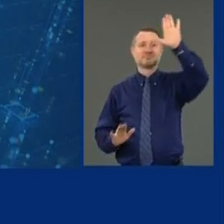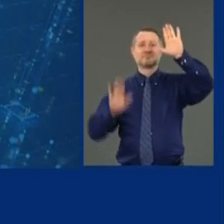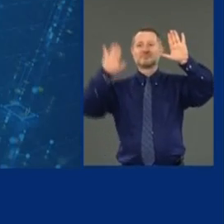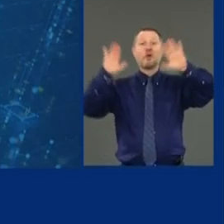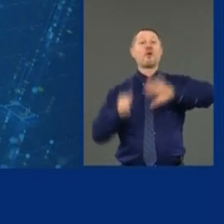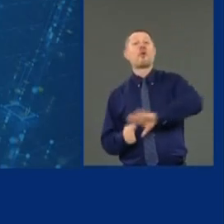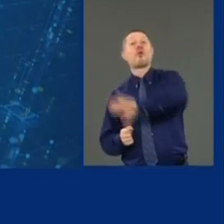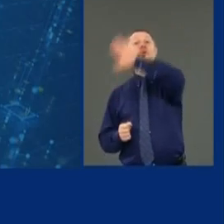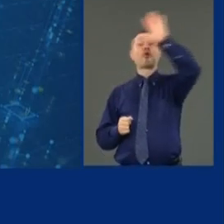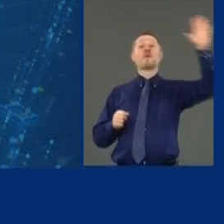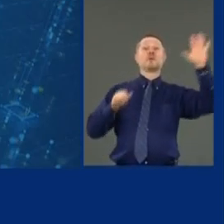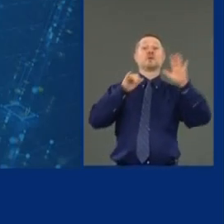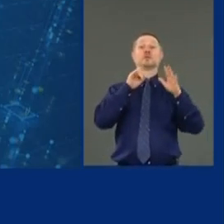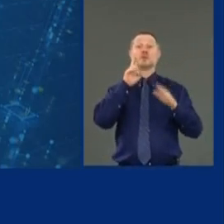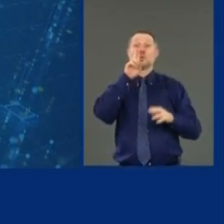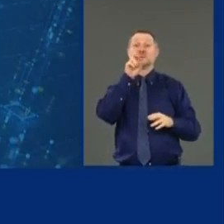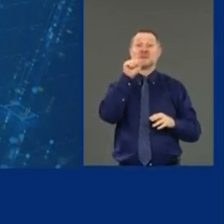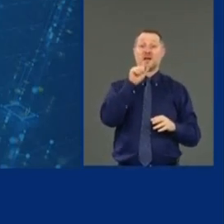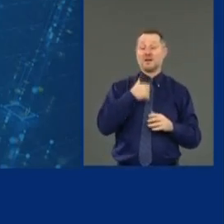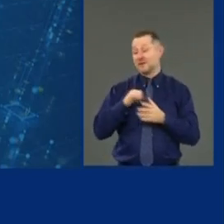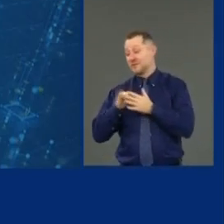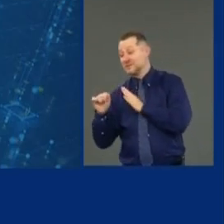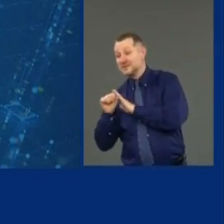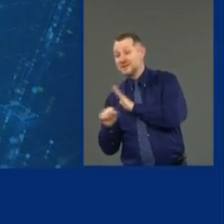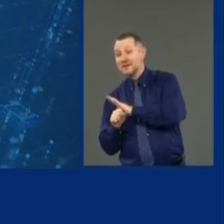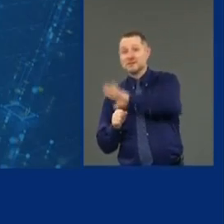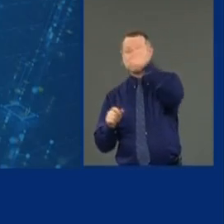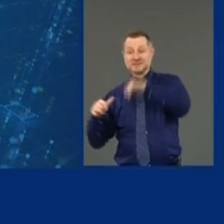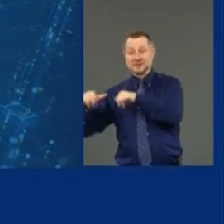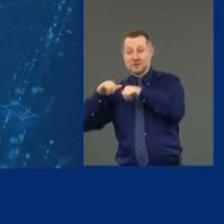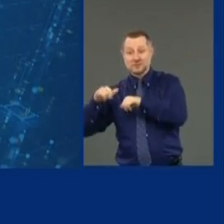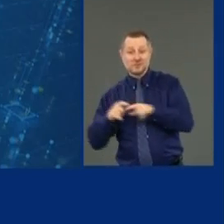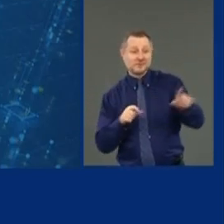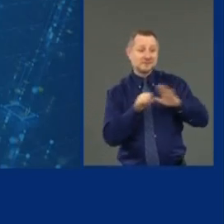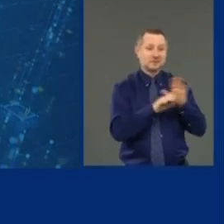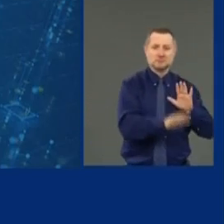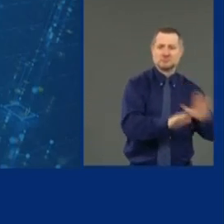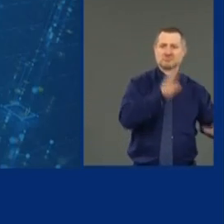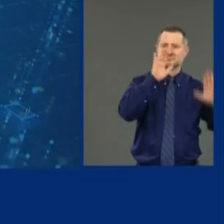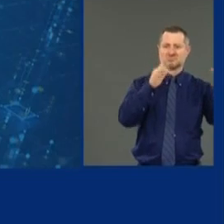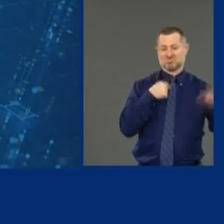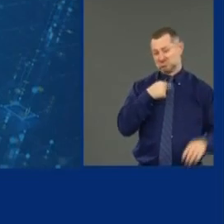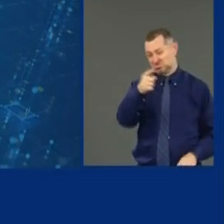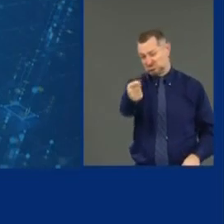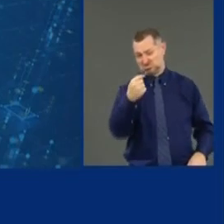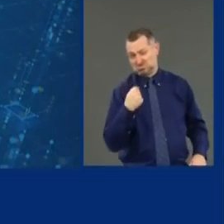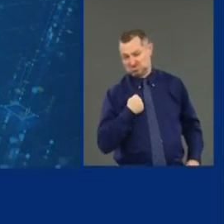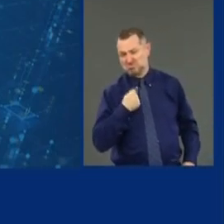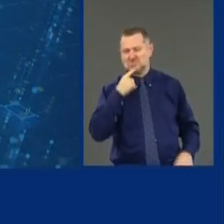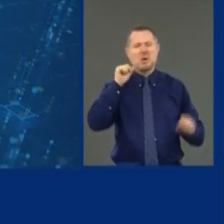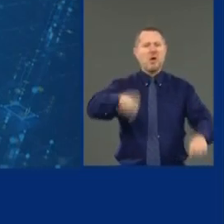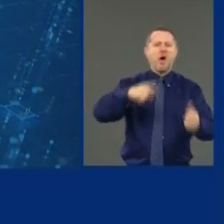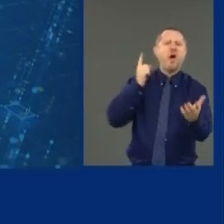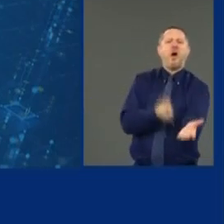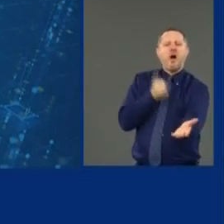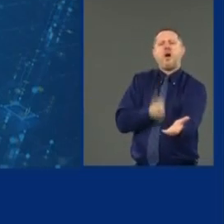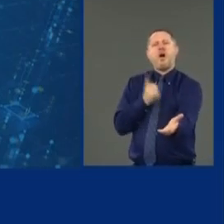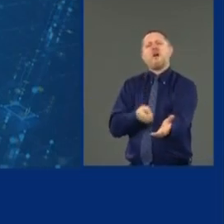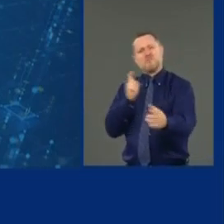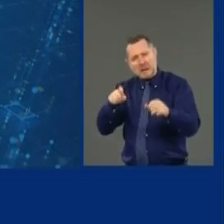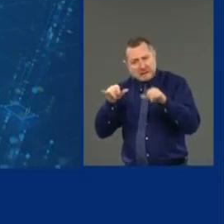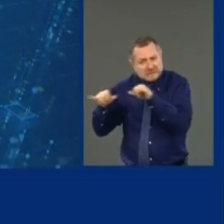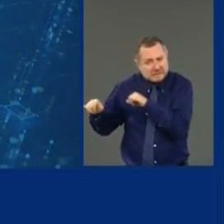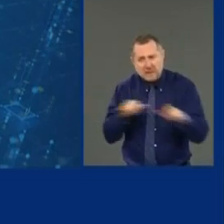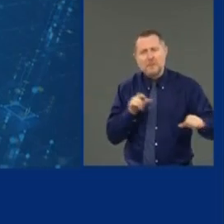different standards. You can argue about whether or not we should have different standards of safety in this